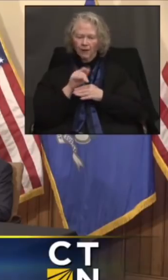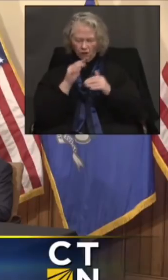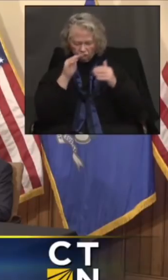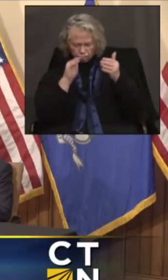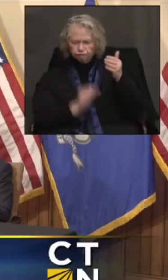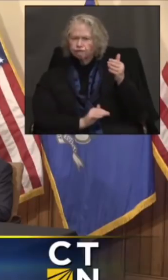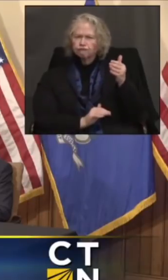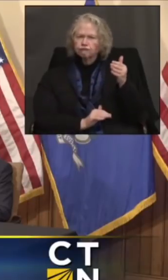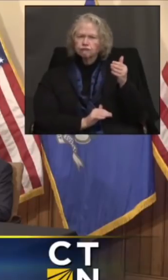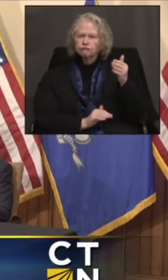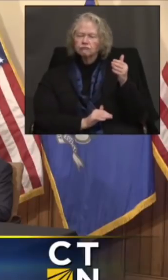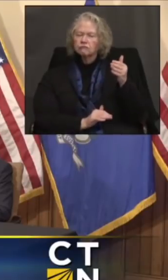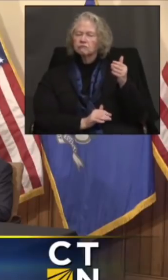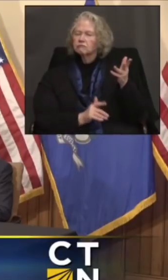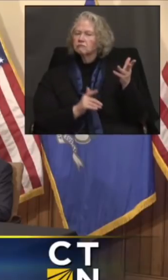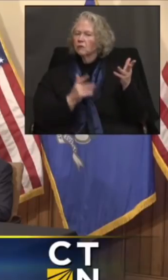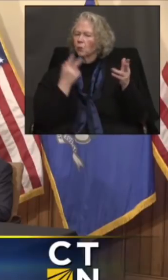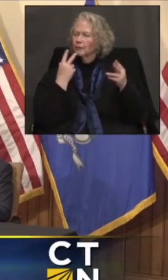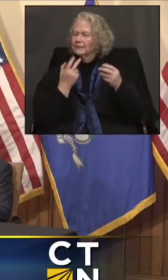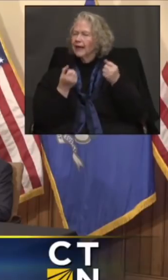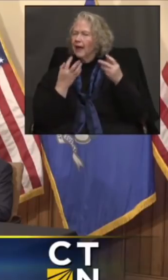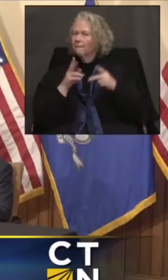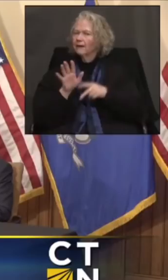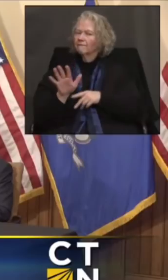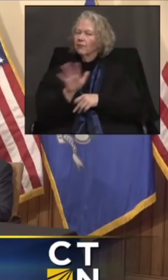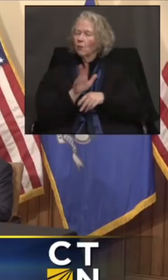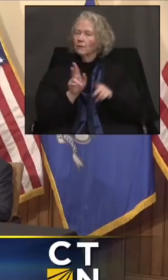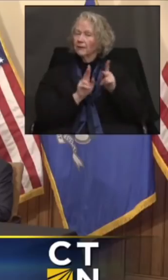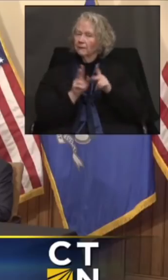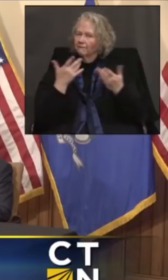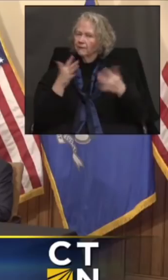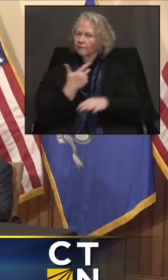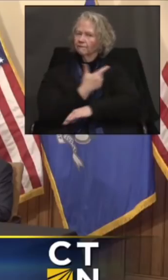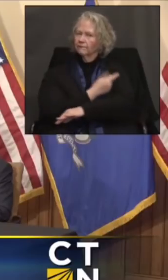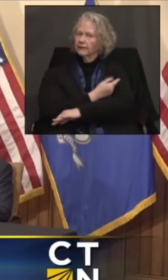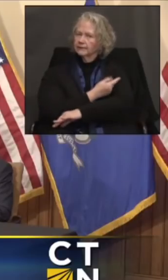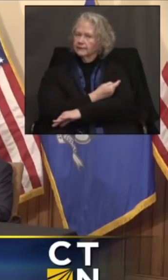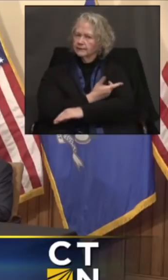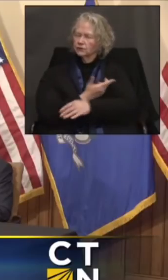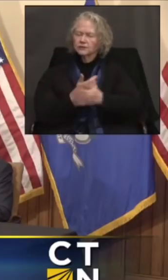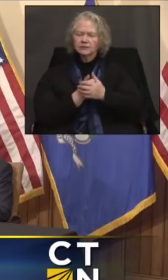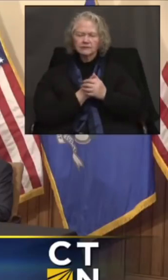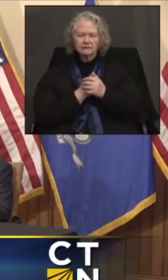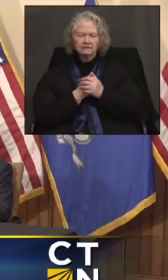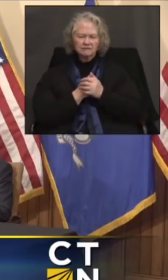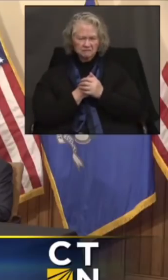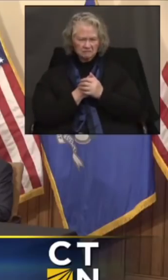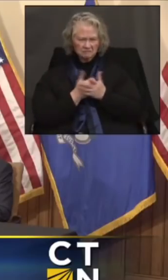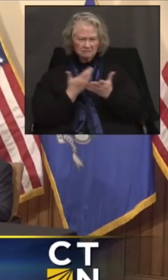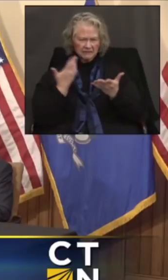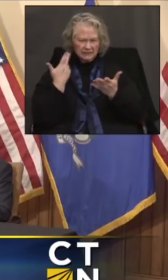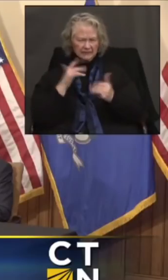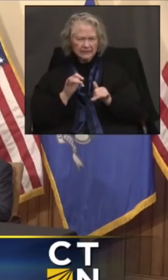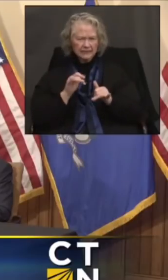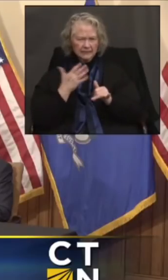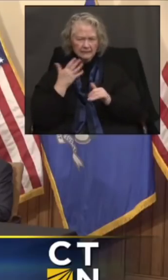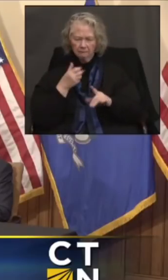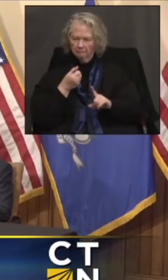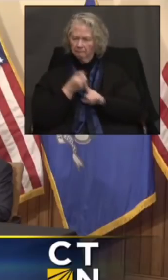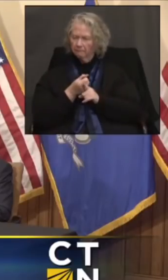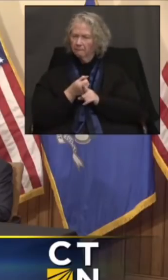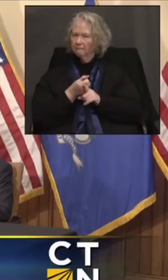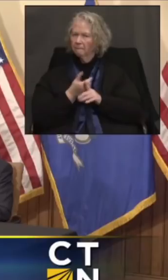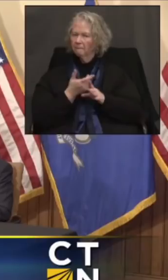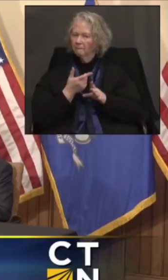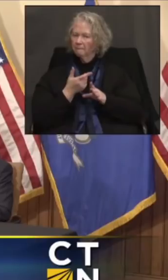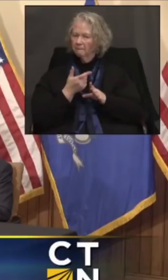in terms of the amount of residents who've been vaccinated. You see kind of lingering disparities in the racial numbers that you put